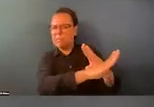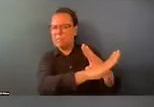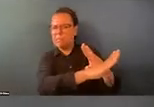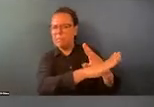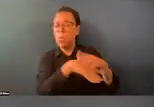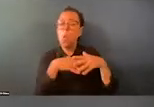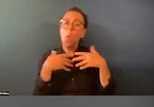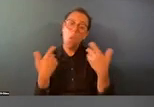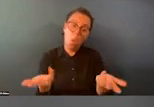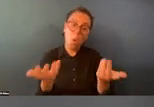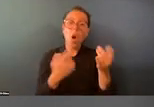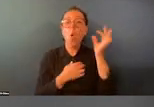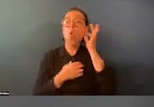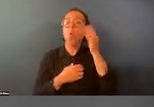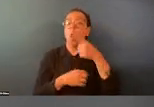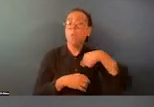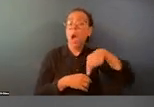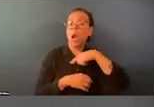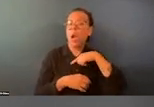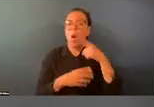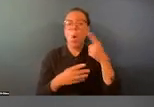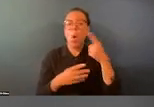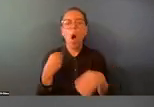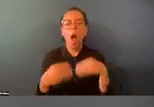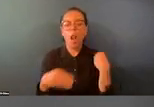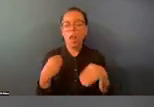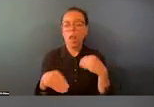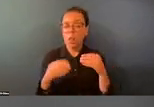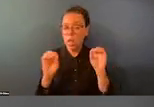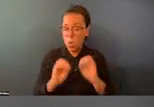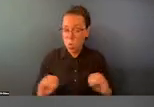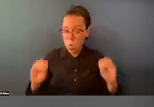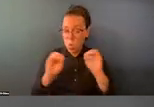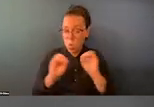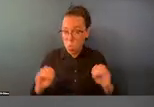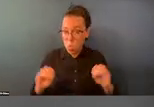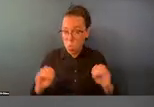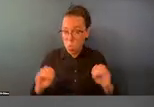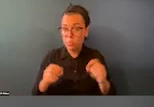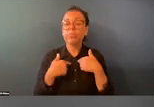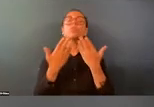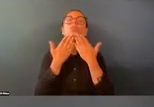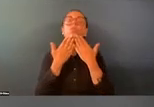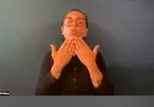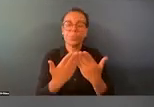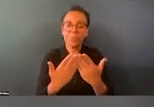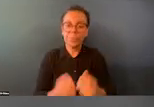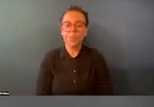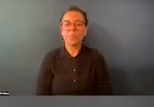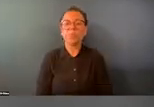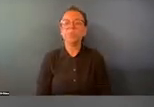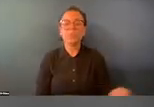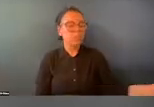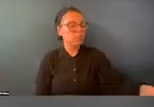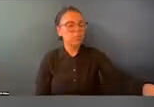positions? Or is it that women are not qualified intellectually to take the role? Thank you,